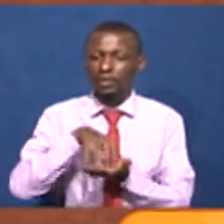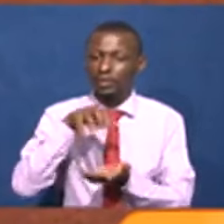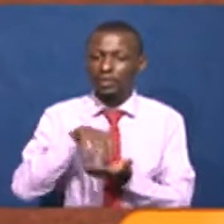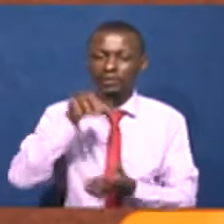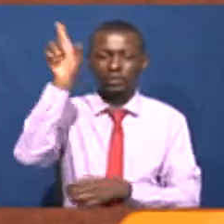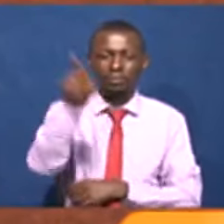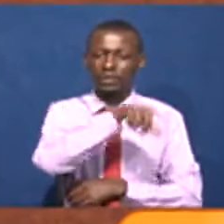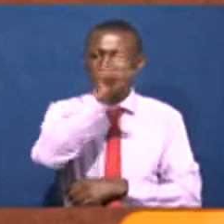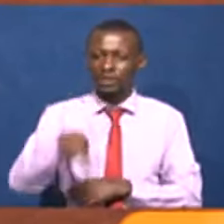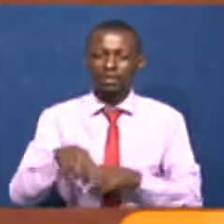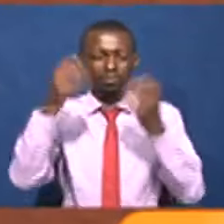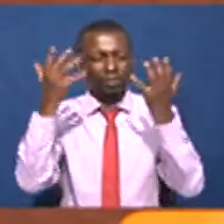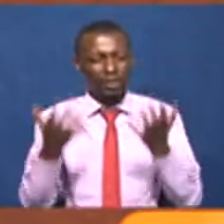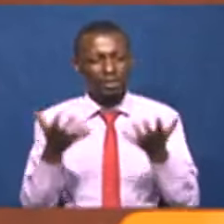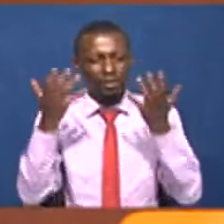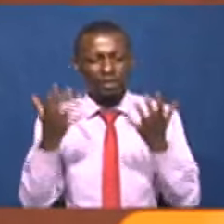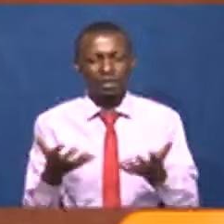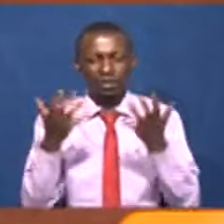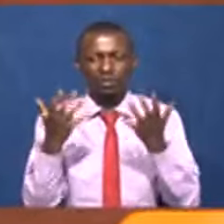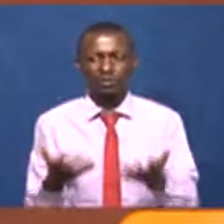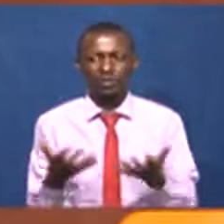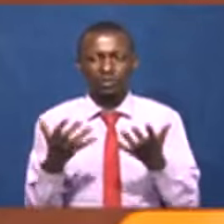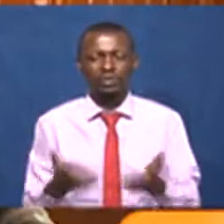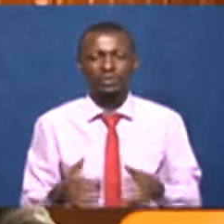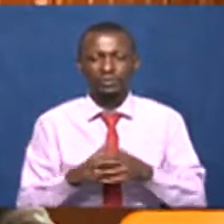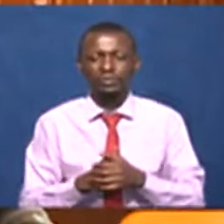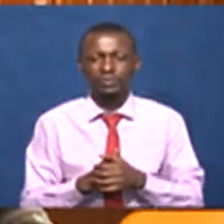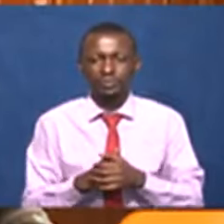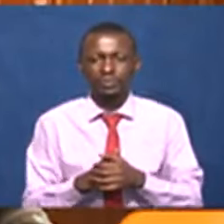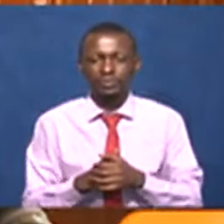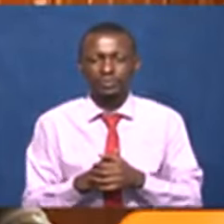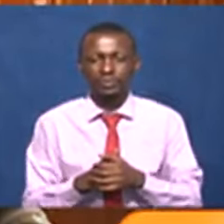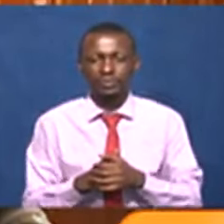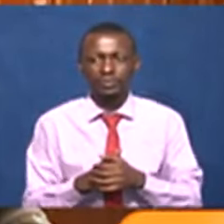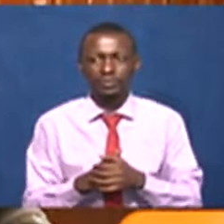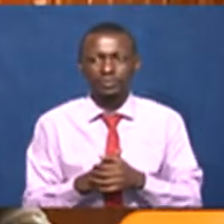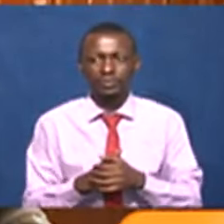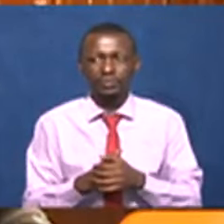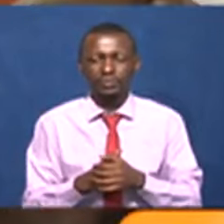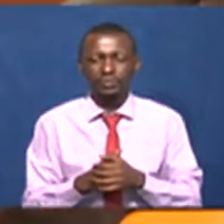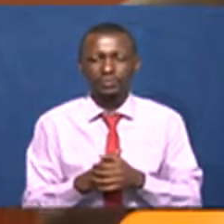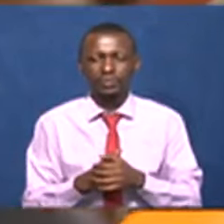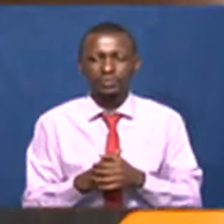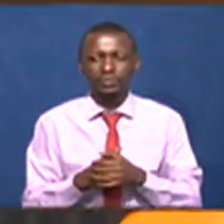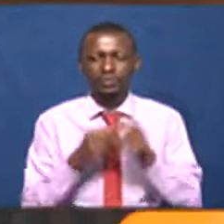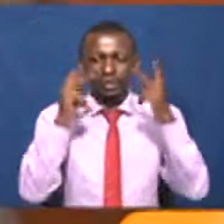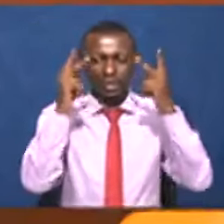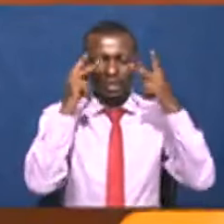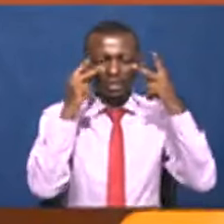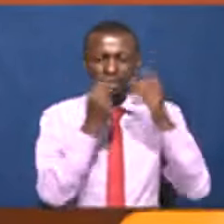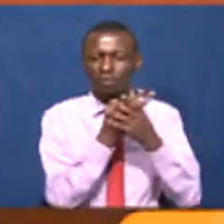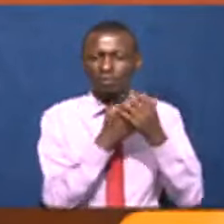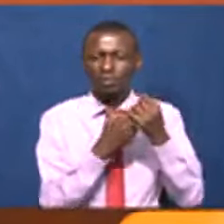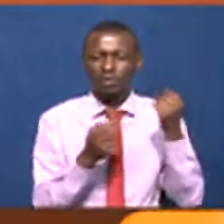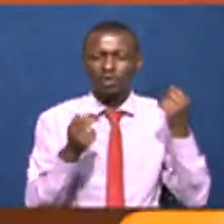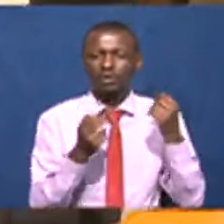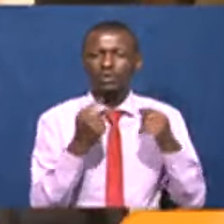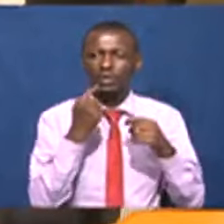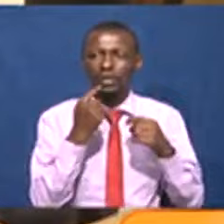non-custodial sentence cannot be preferred in the circumstances. Despite the convicts expressing remorse and seeking leniency, the